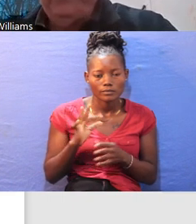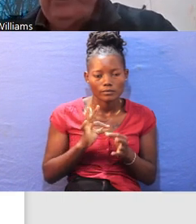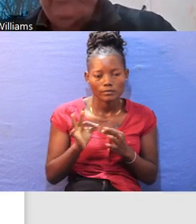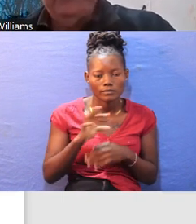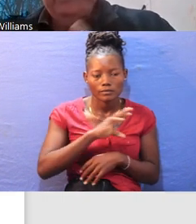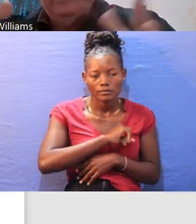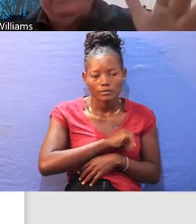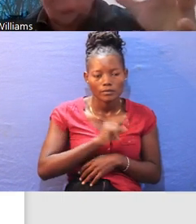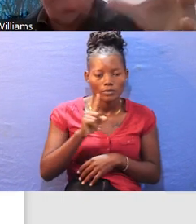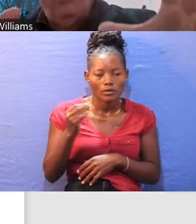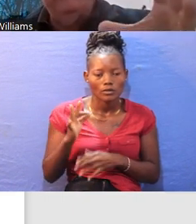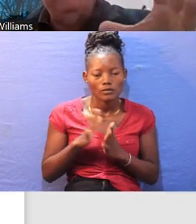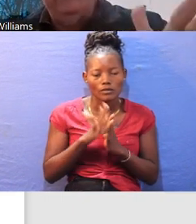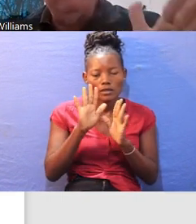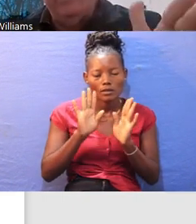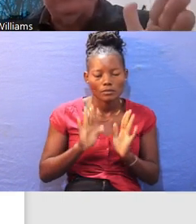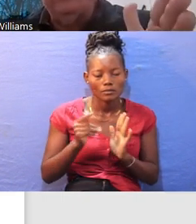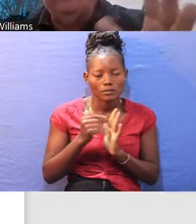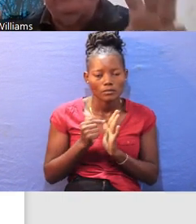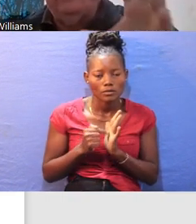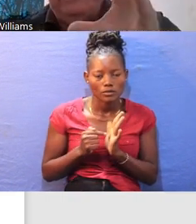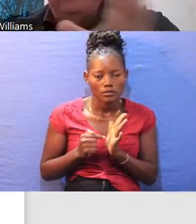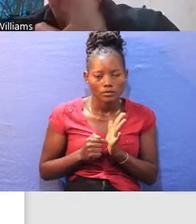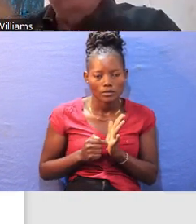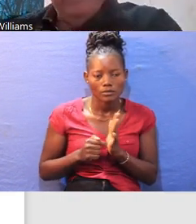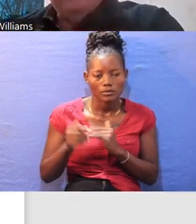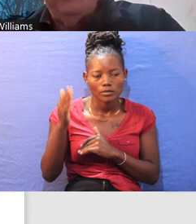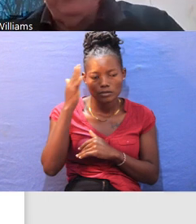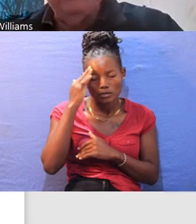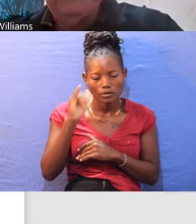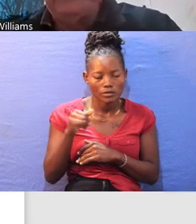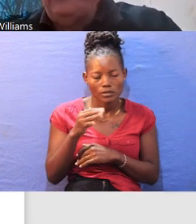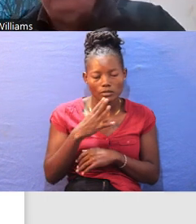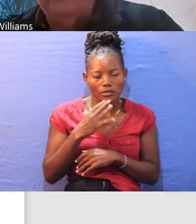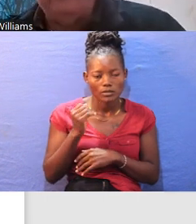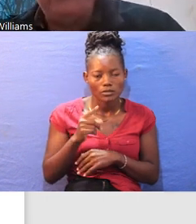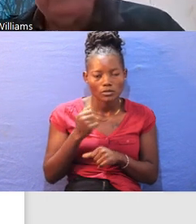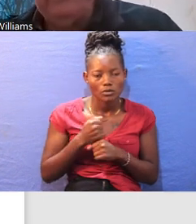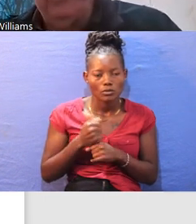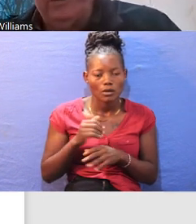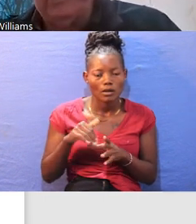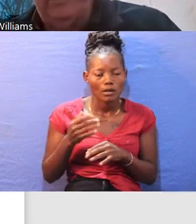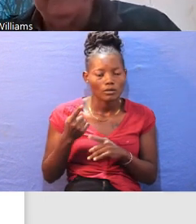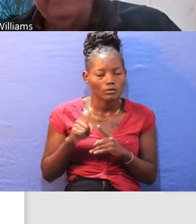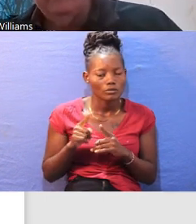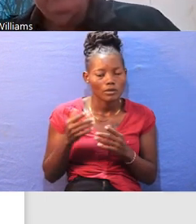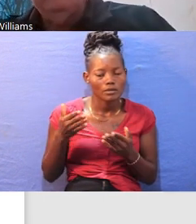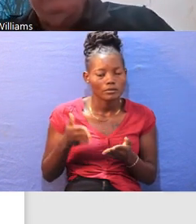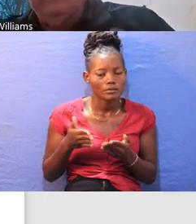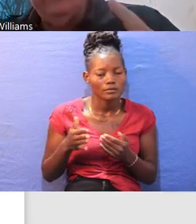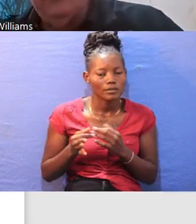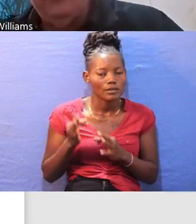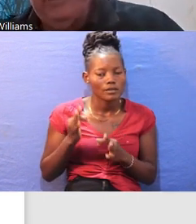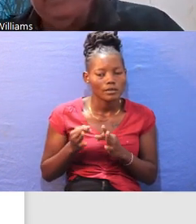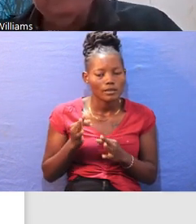speed, endurance. And if one of the measures didn't match up with the other one, they knew that's what they needed to work on.